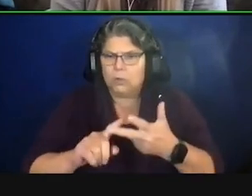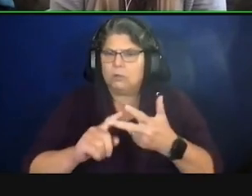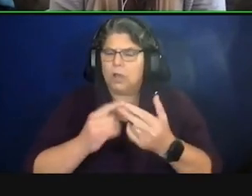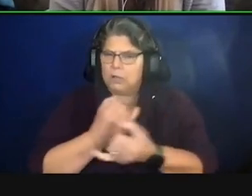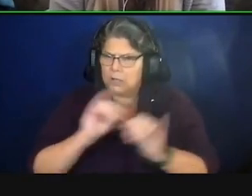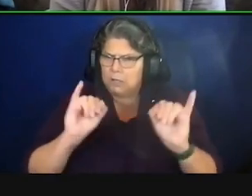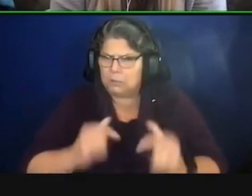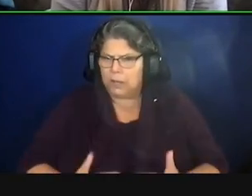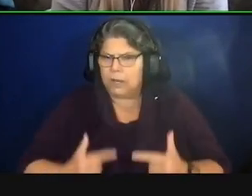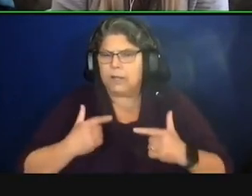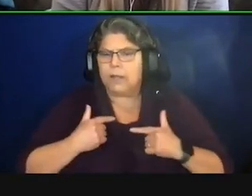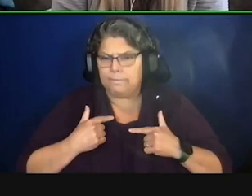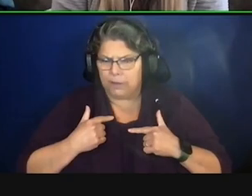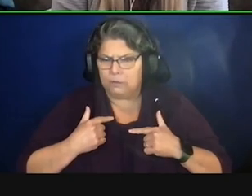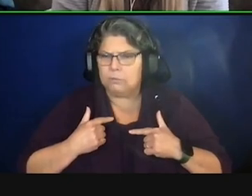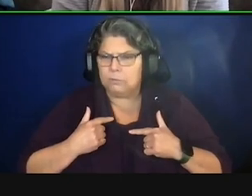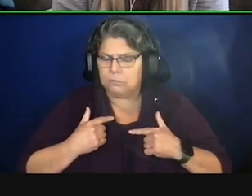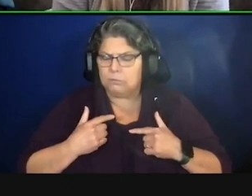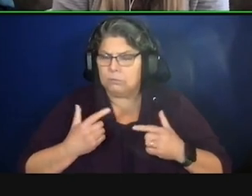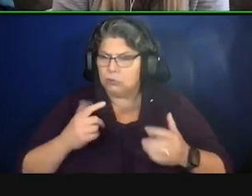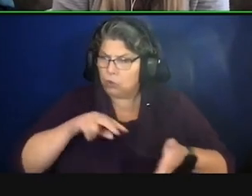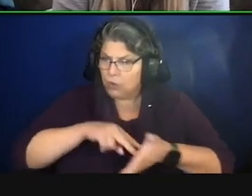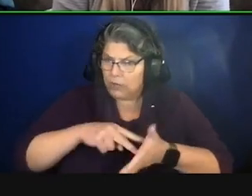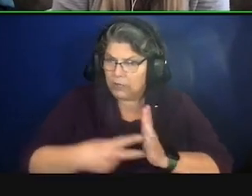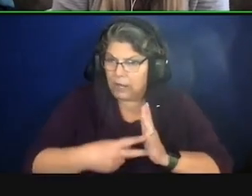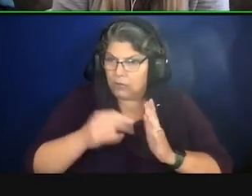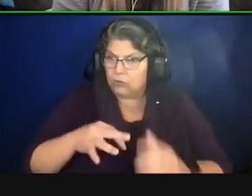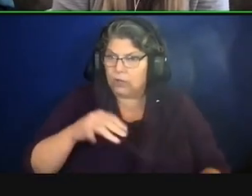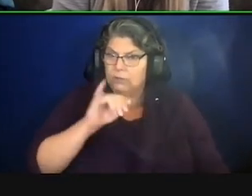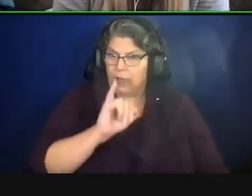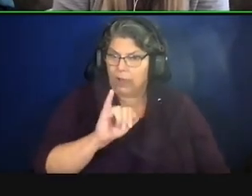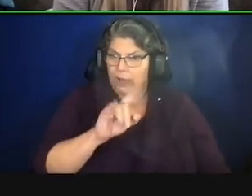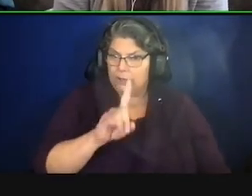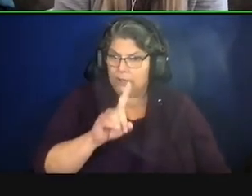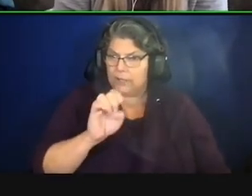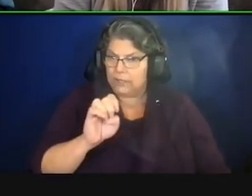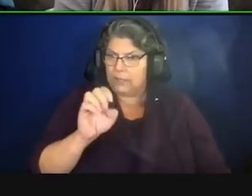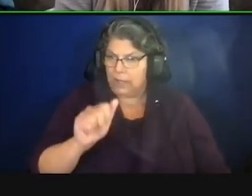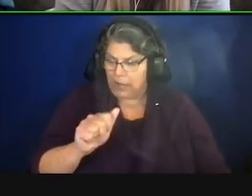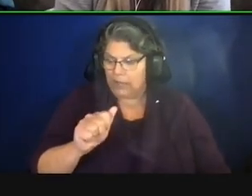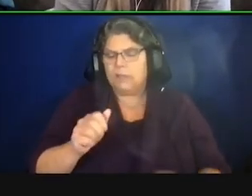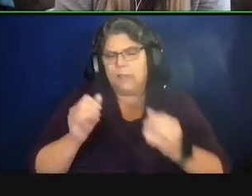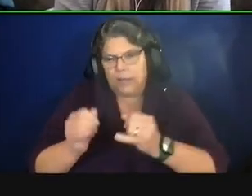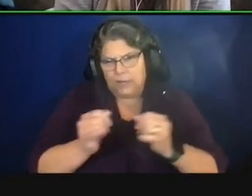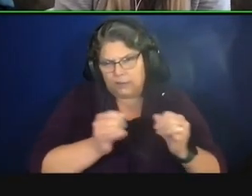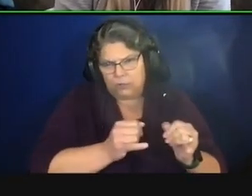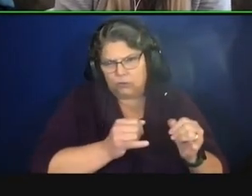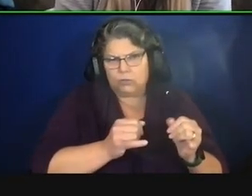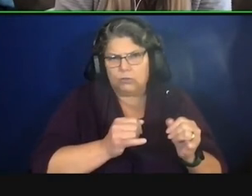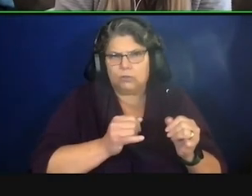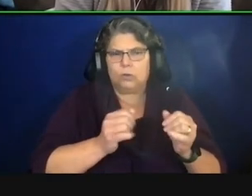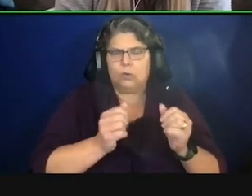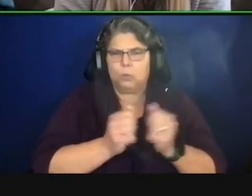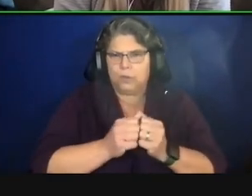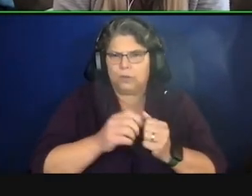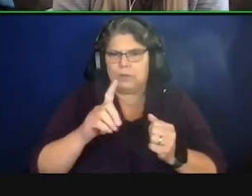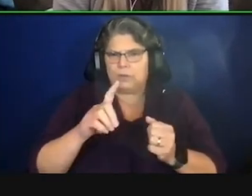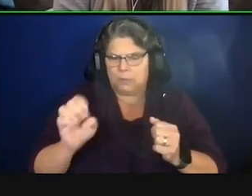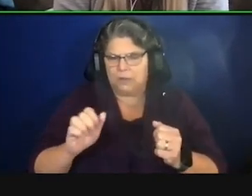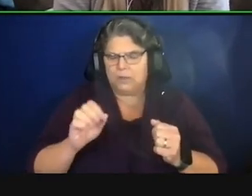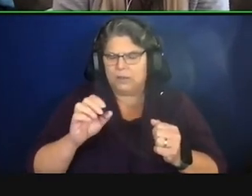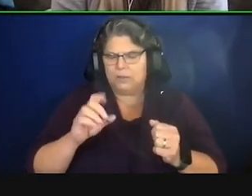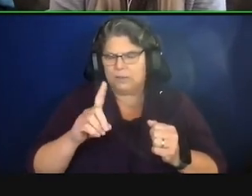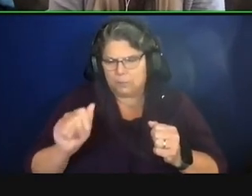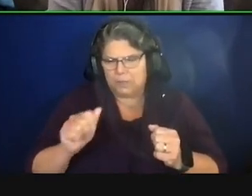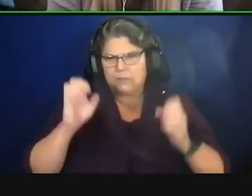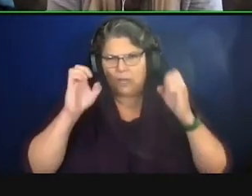living. So the intention of IDEA, or the Individuals with Disabilities Education